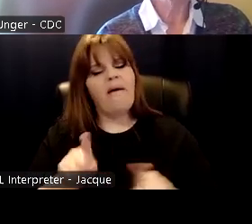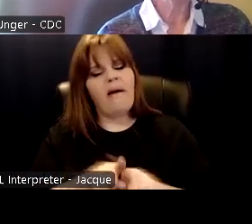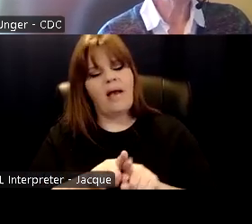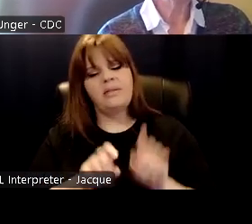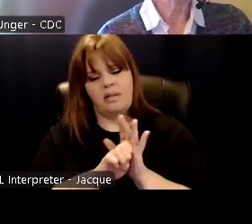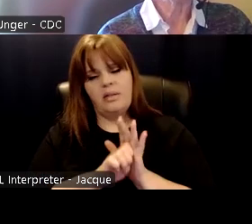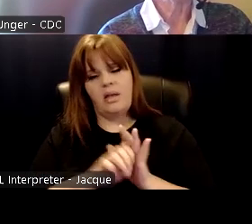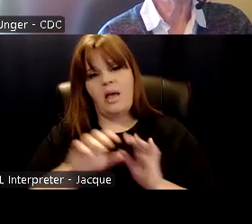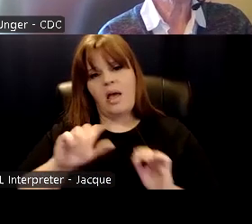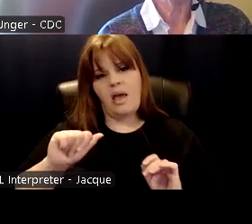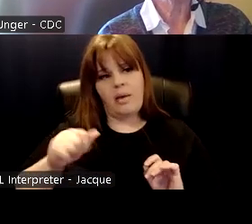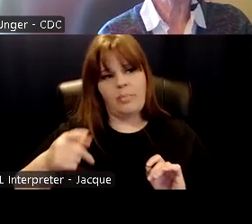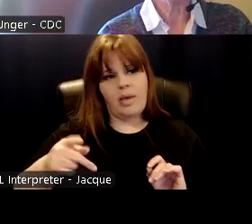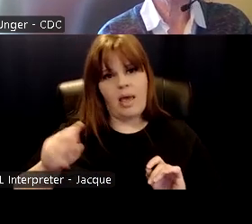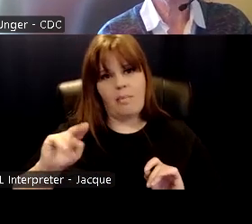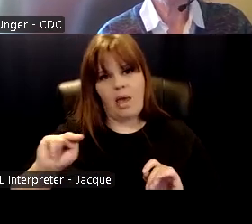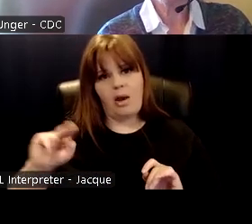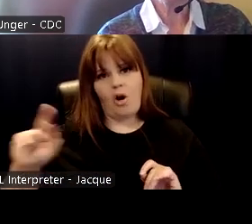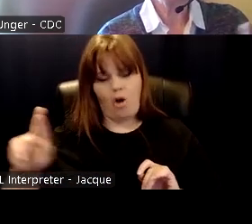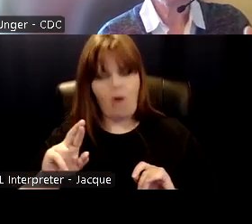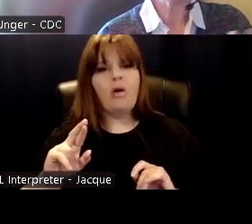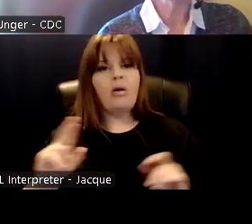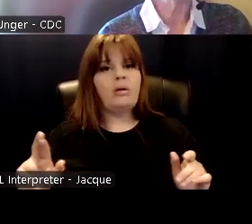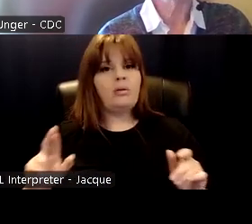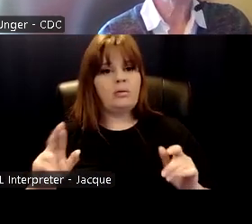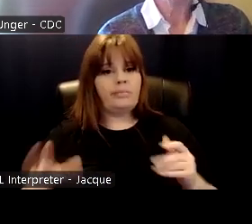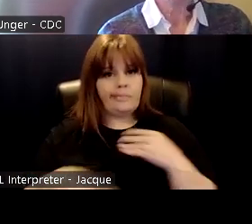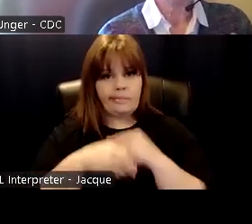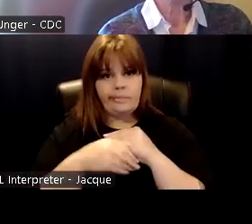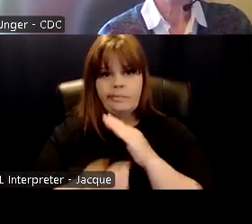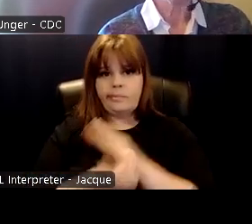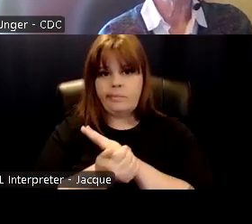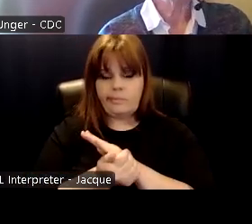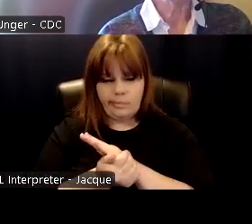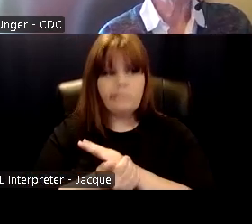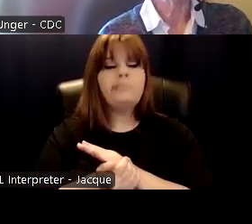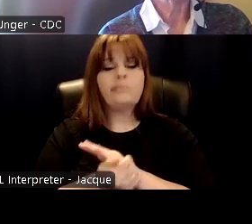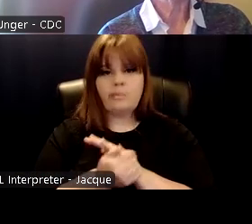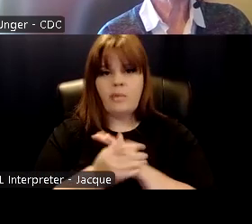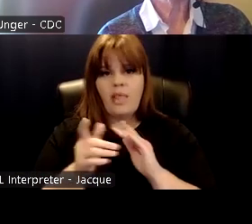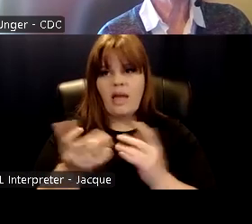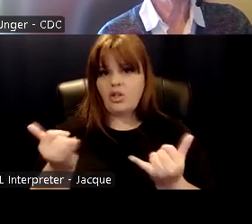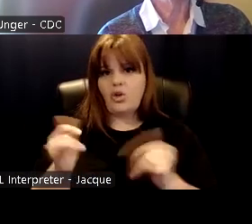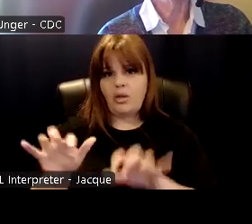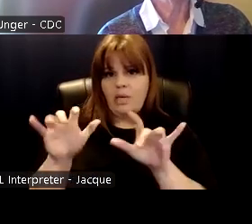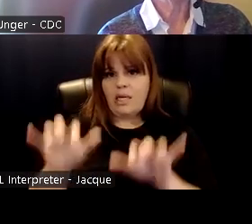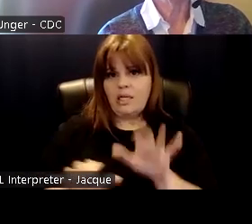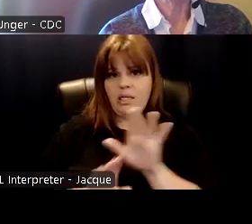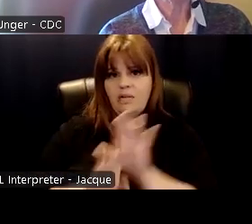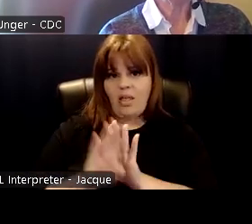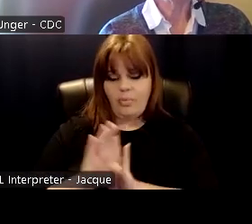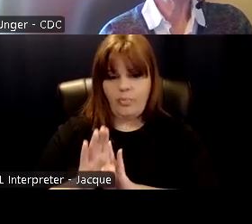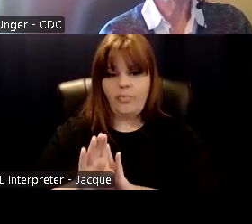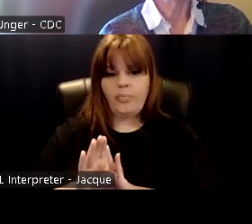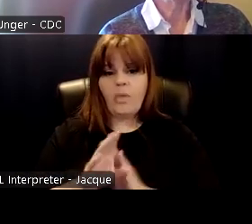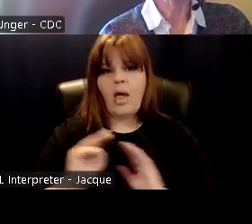the AAPMNR collaborative compendium that is being developed and